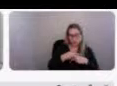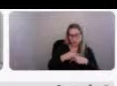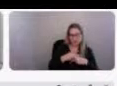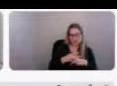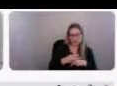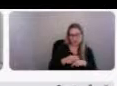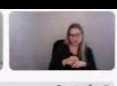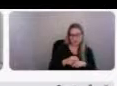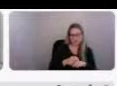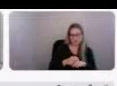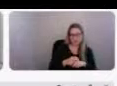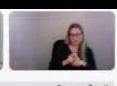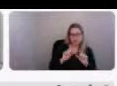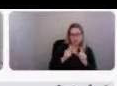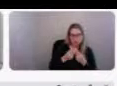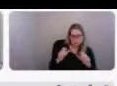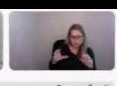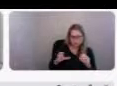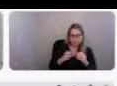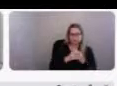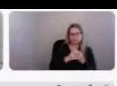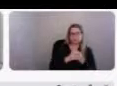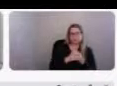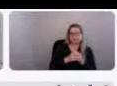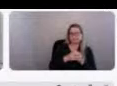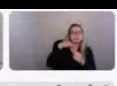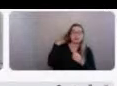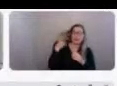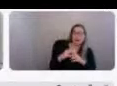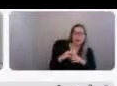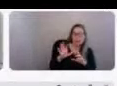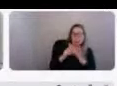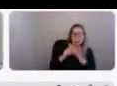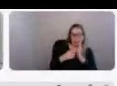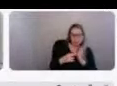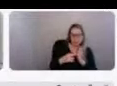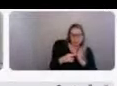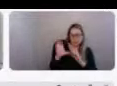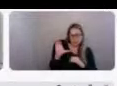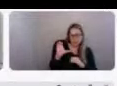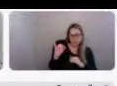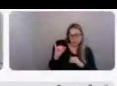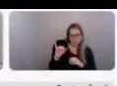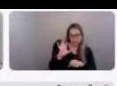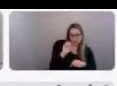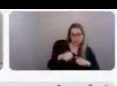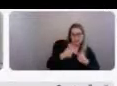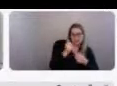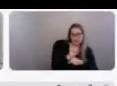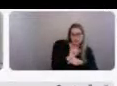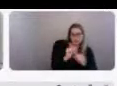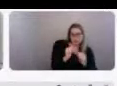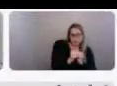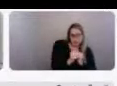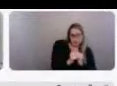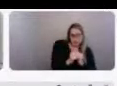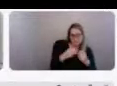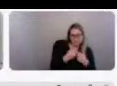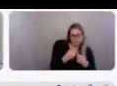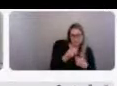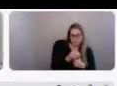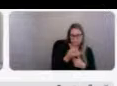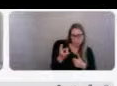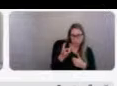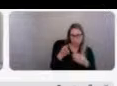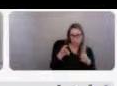compact to accurately represent communities of interest who live and work together the recent draft has a few blocks of